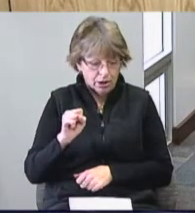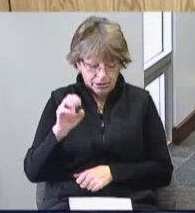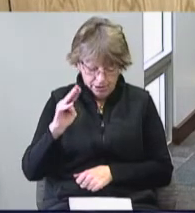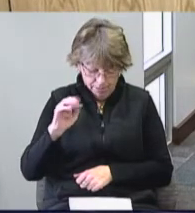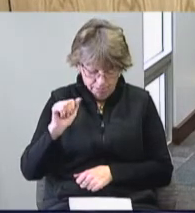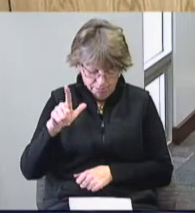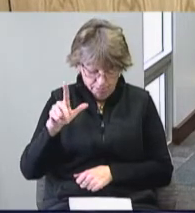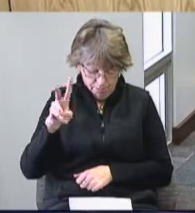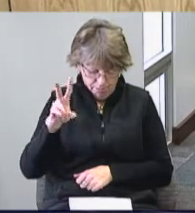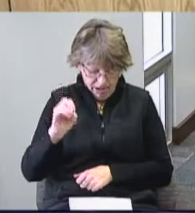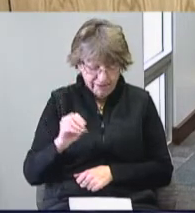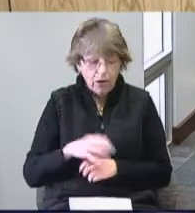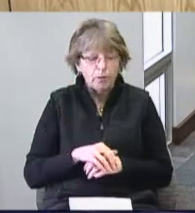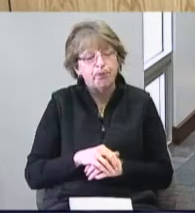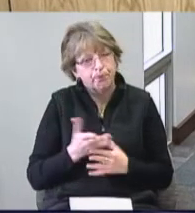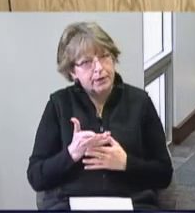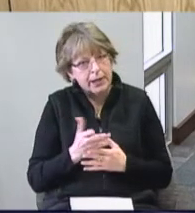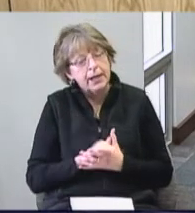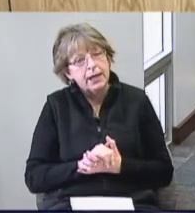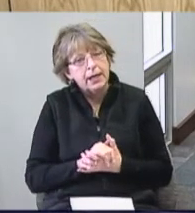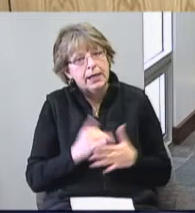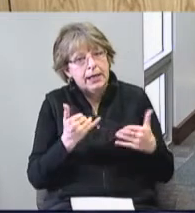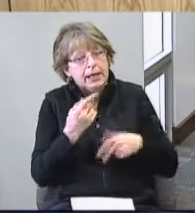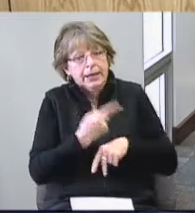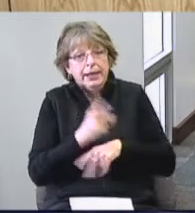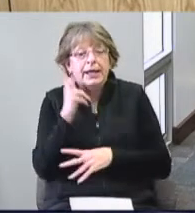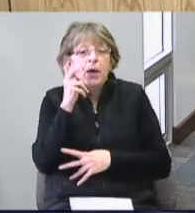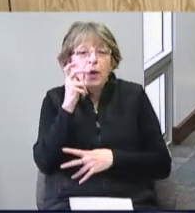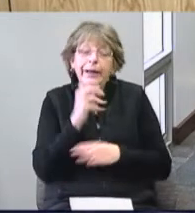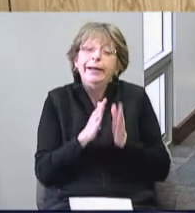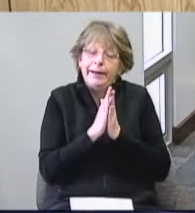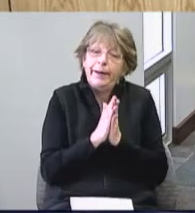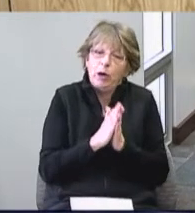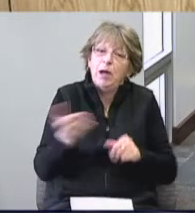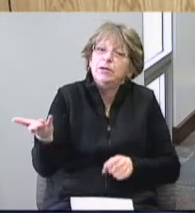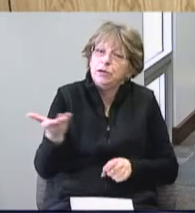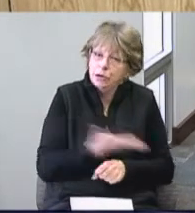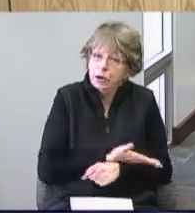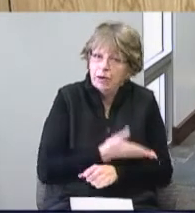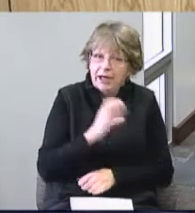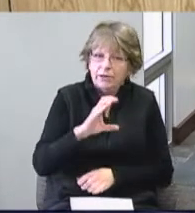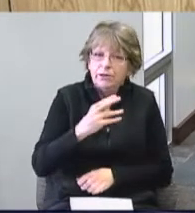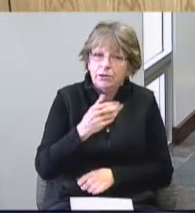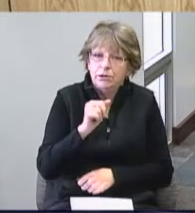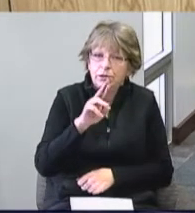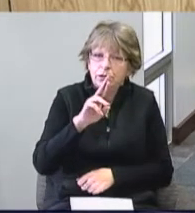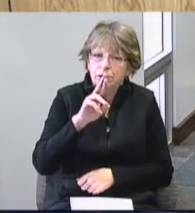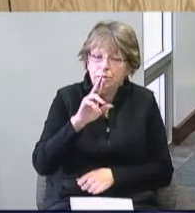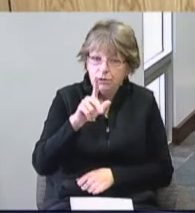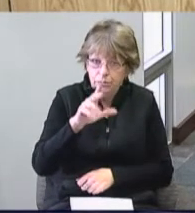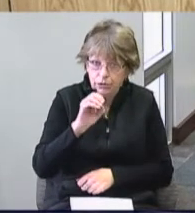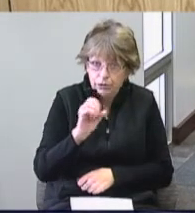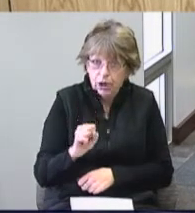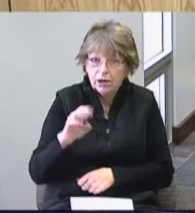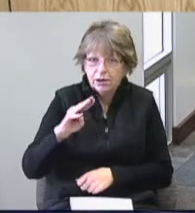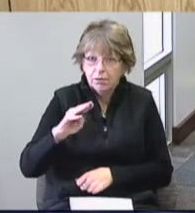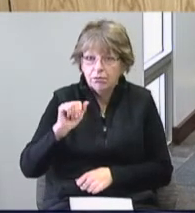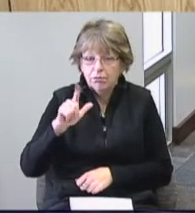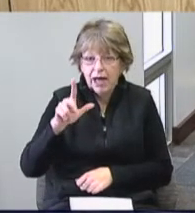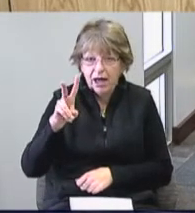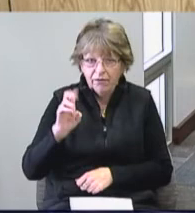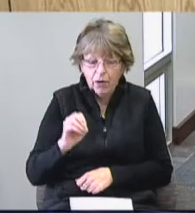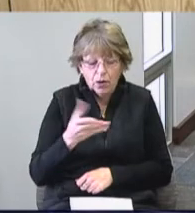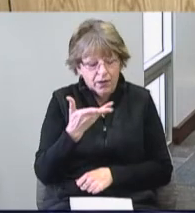John, would you? Mayor and Council, today you're hearing the appeal of the termination of Charles Mablo, and this is your